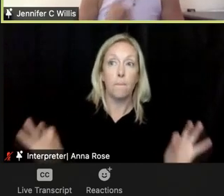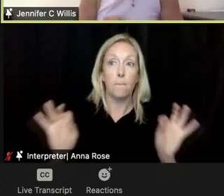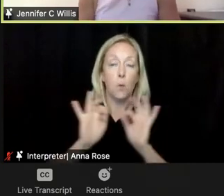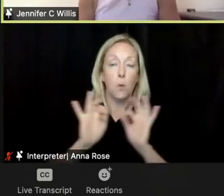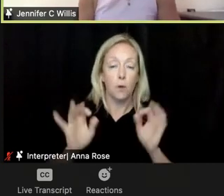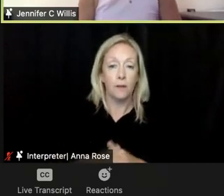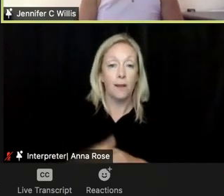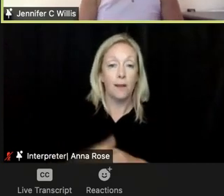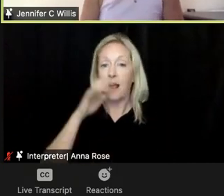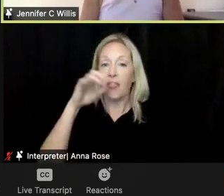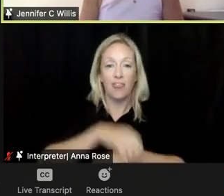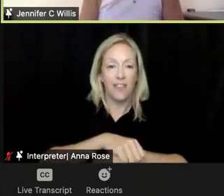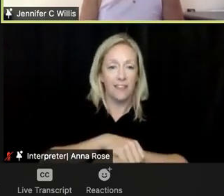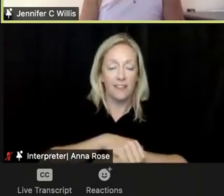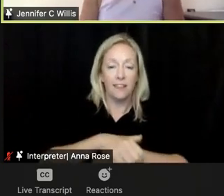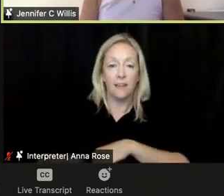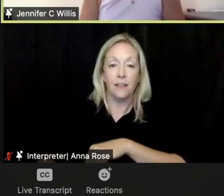hand over hand.